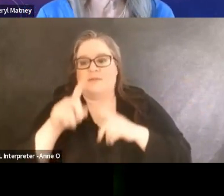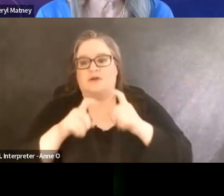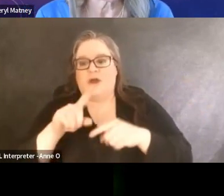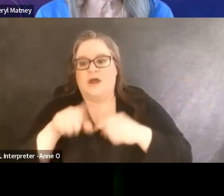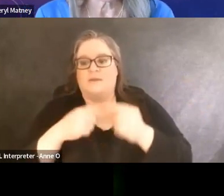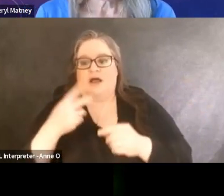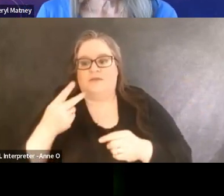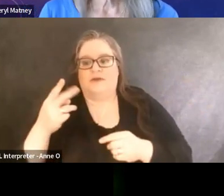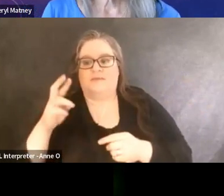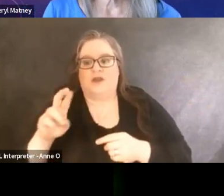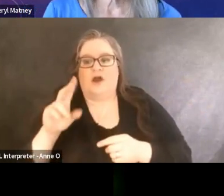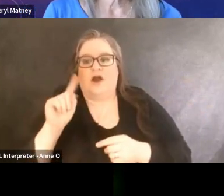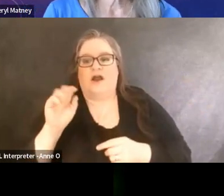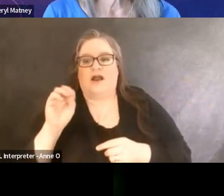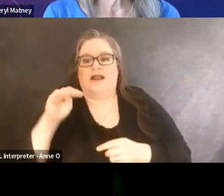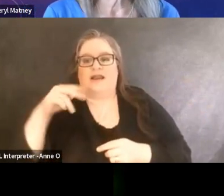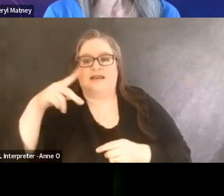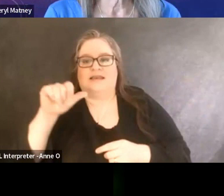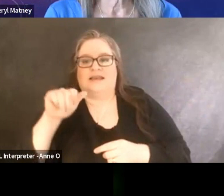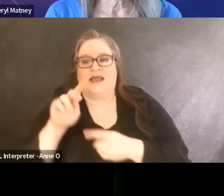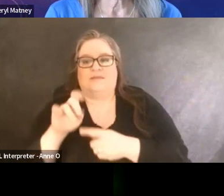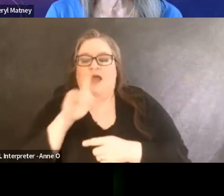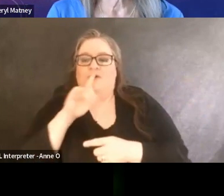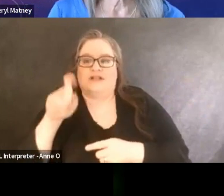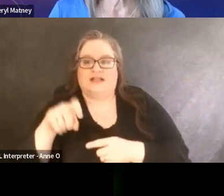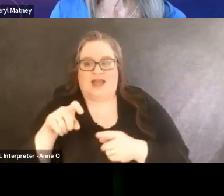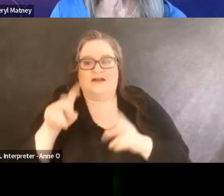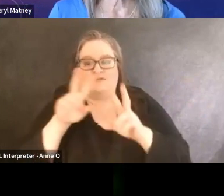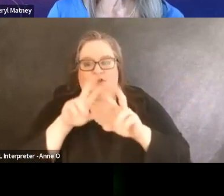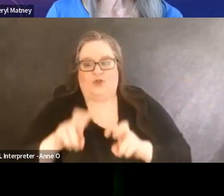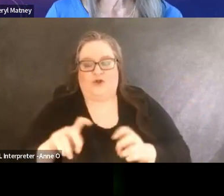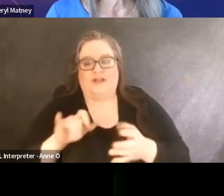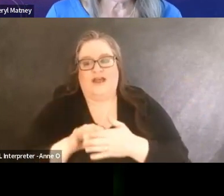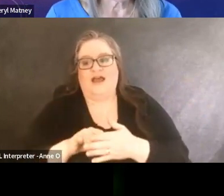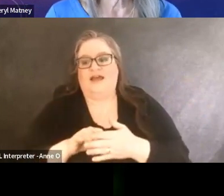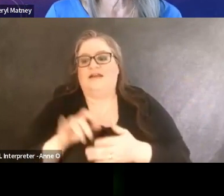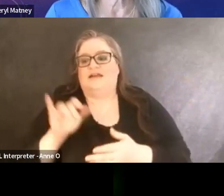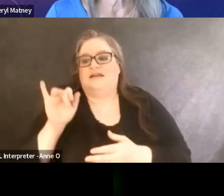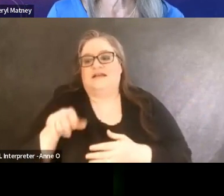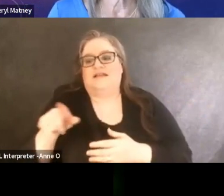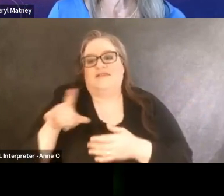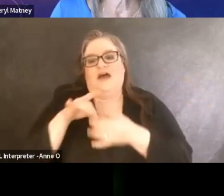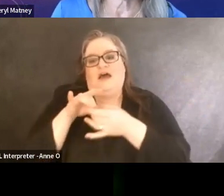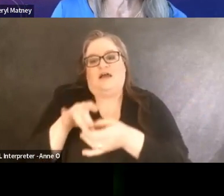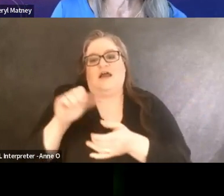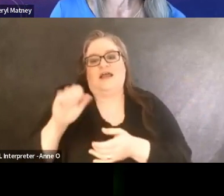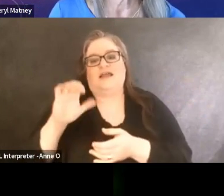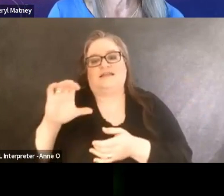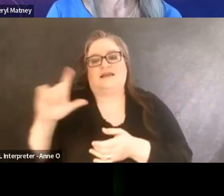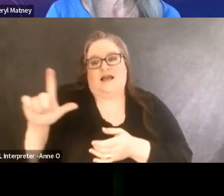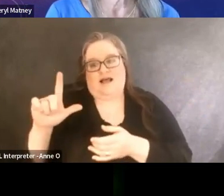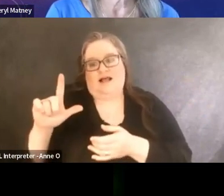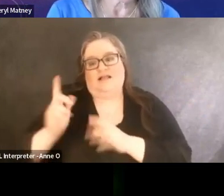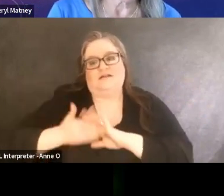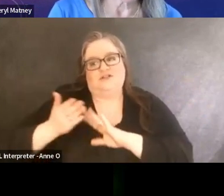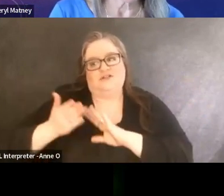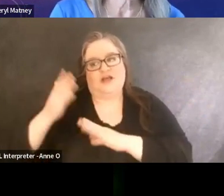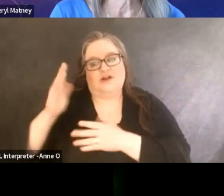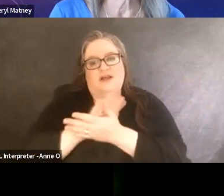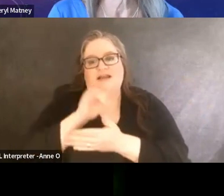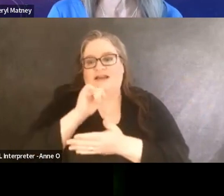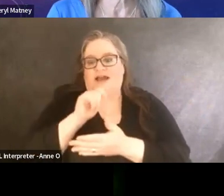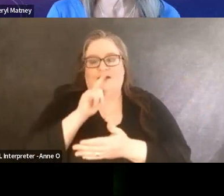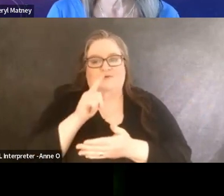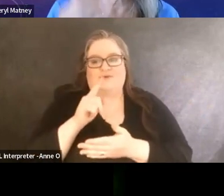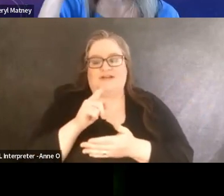PPR template. I do need to really look at that. That is an ACL generated document rather than an